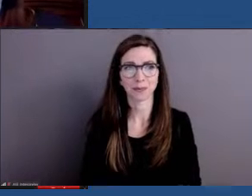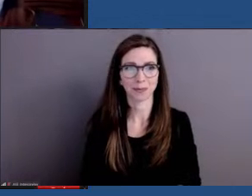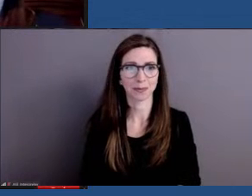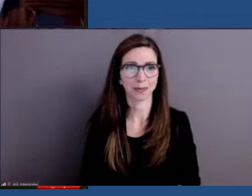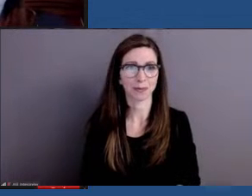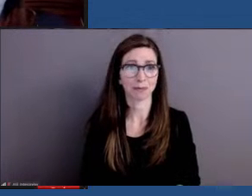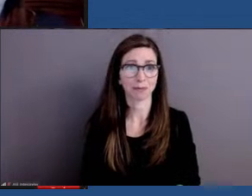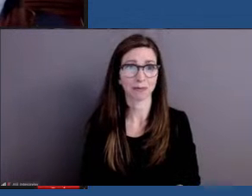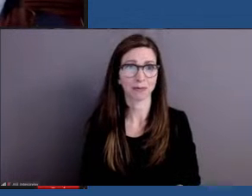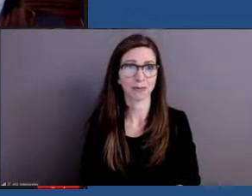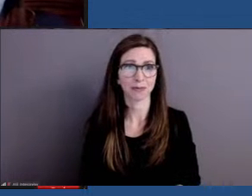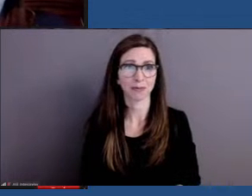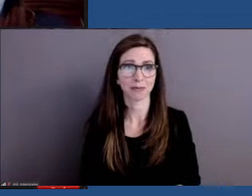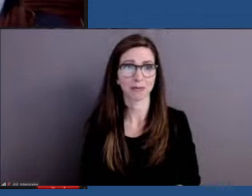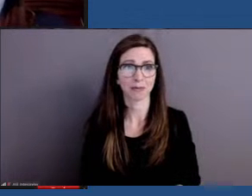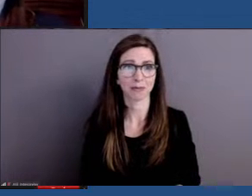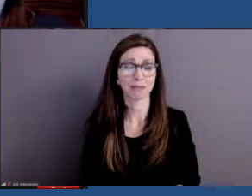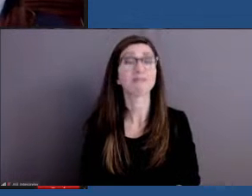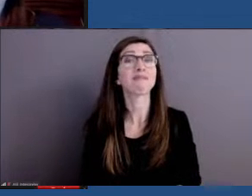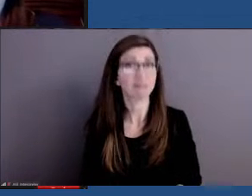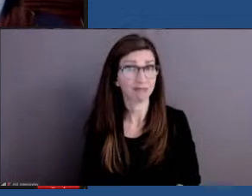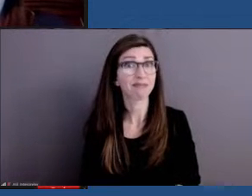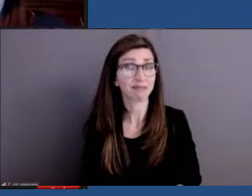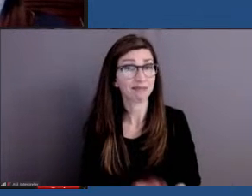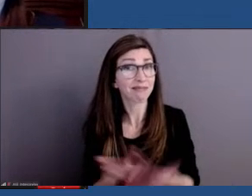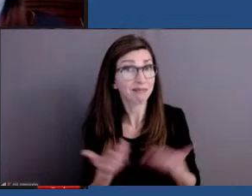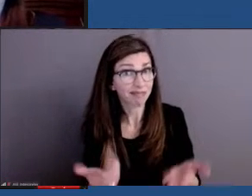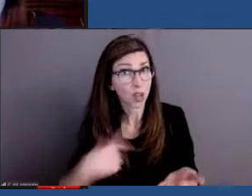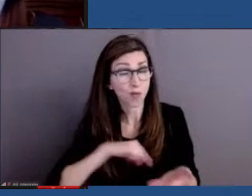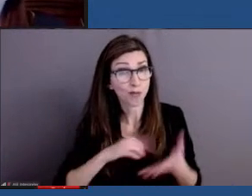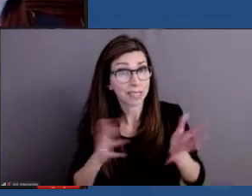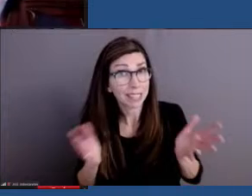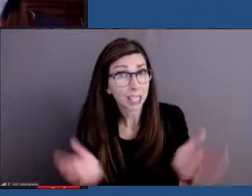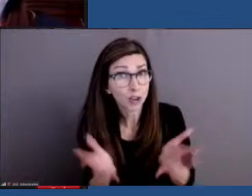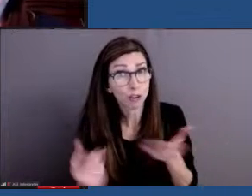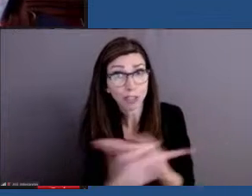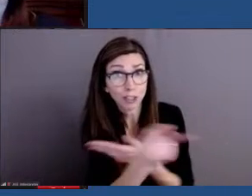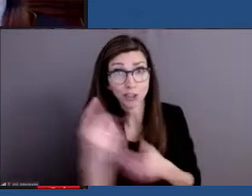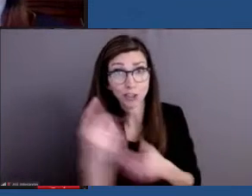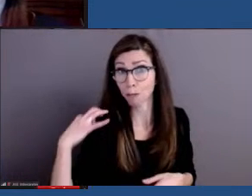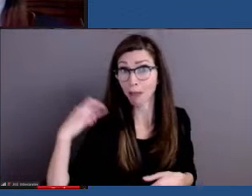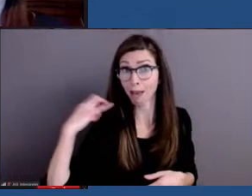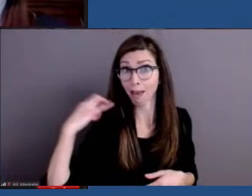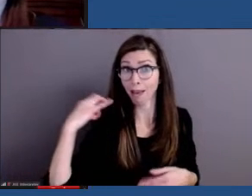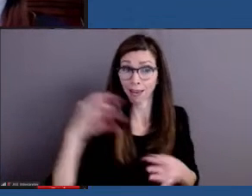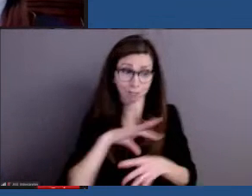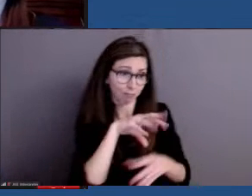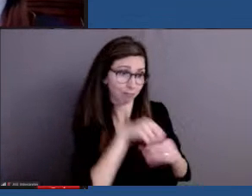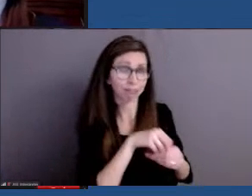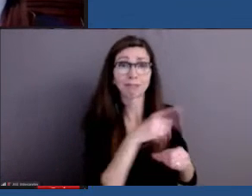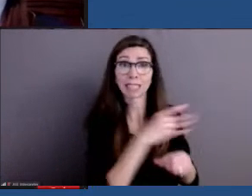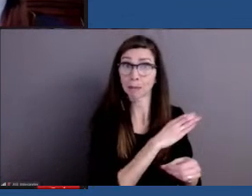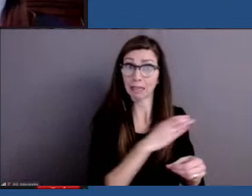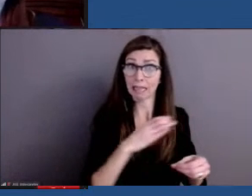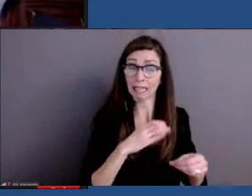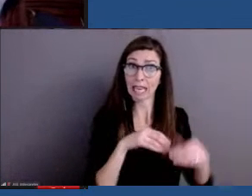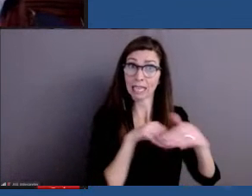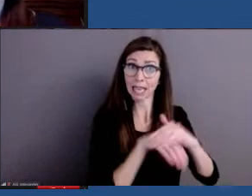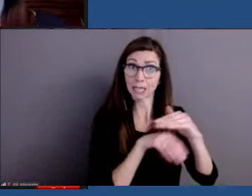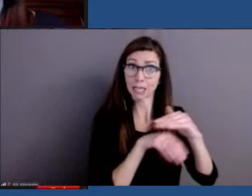As we mentioned, members of the public are invited and encouraged to apply to join the city's Accessibility Advisory